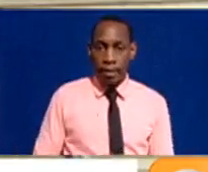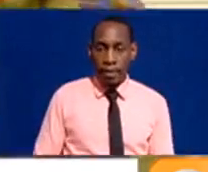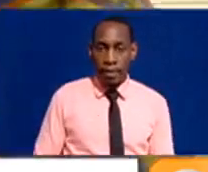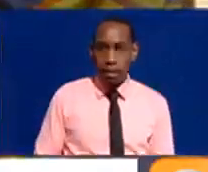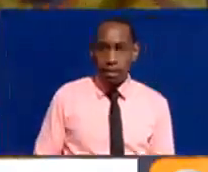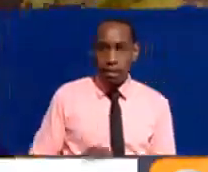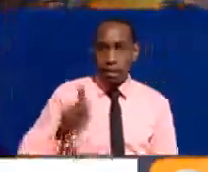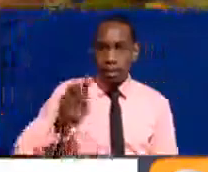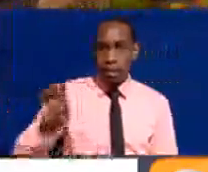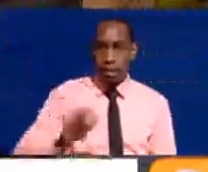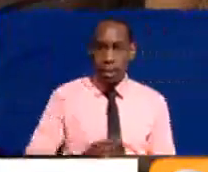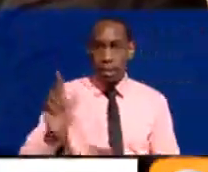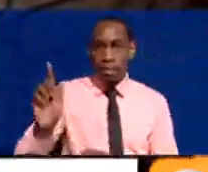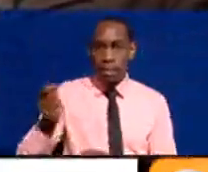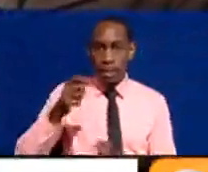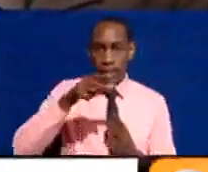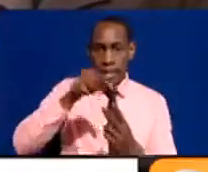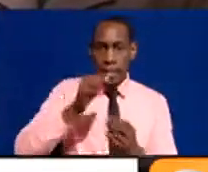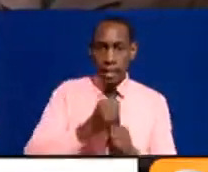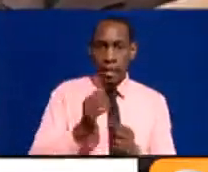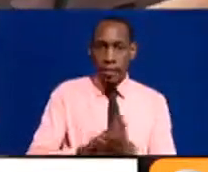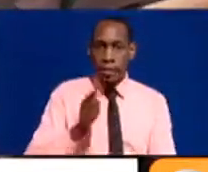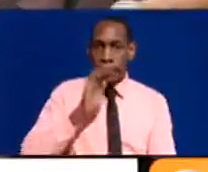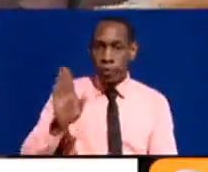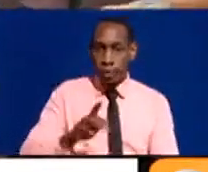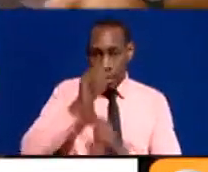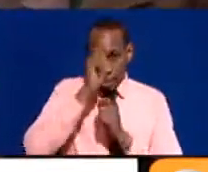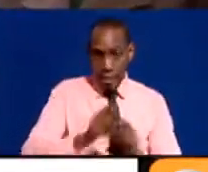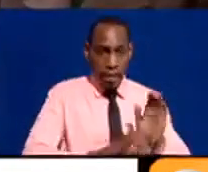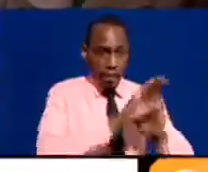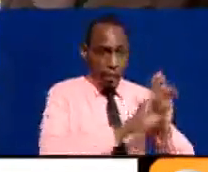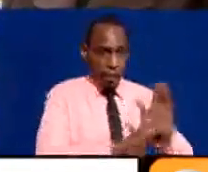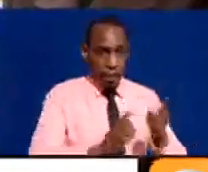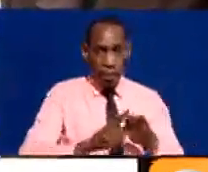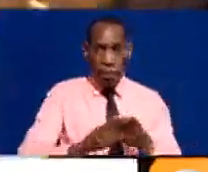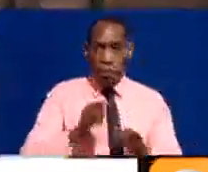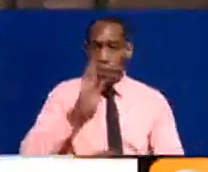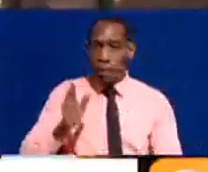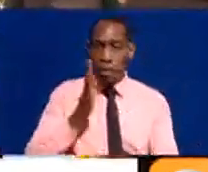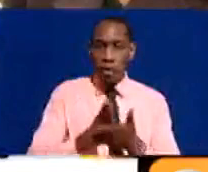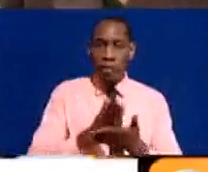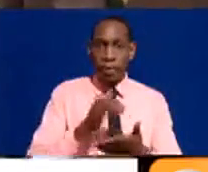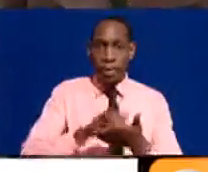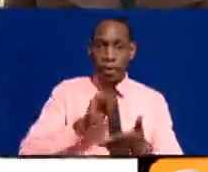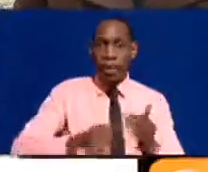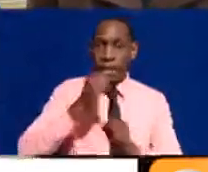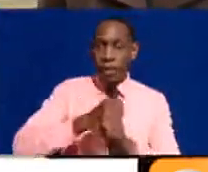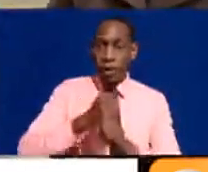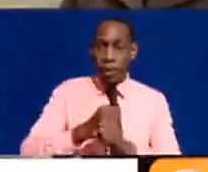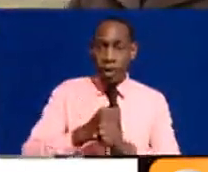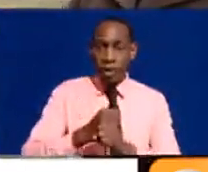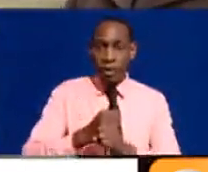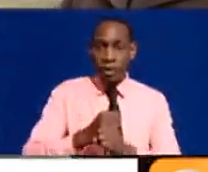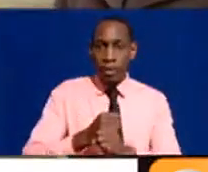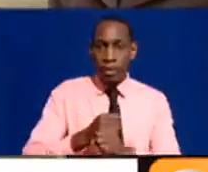Koome. The President-elect will take the oath of allegiance to the Constitution and the oath of affirmation for the execution of functions of